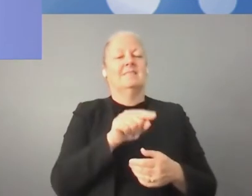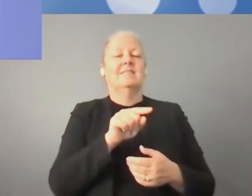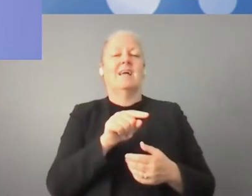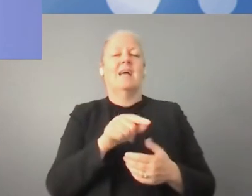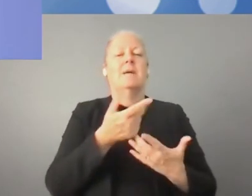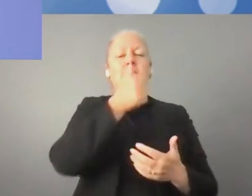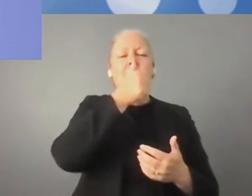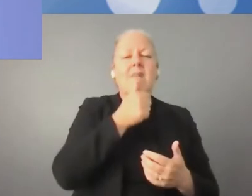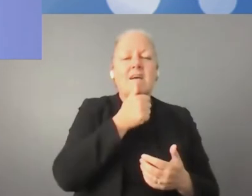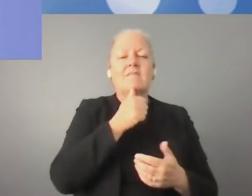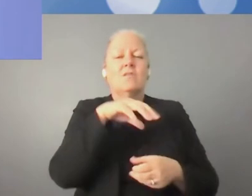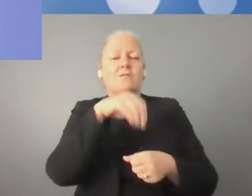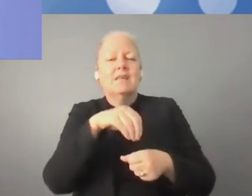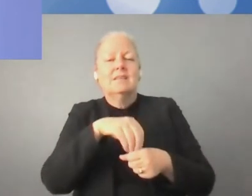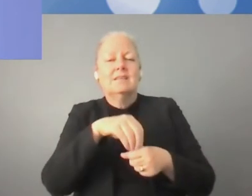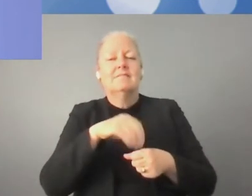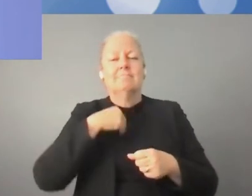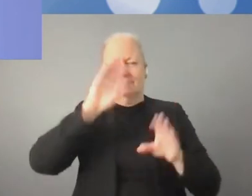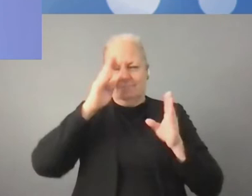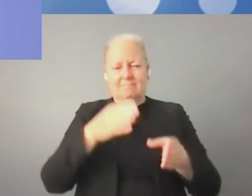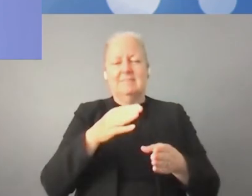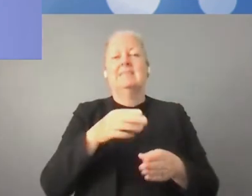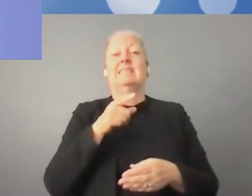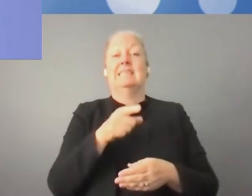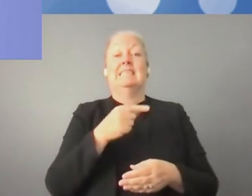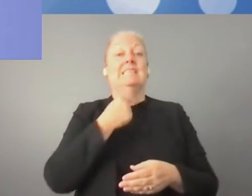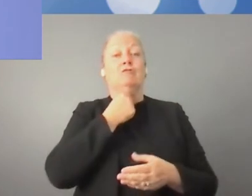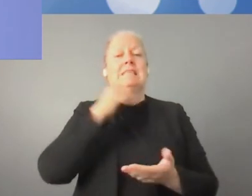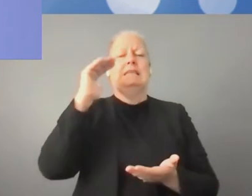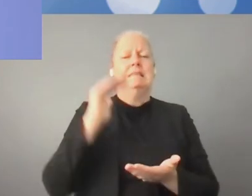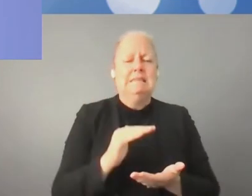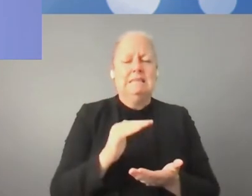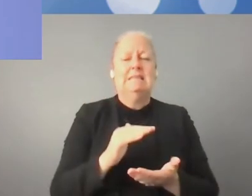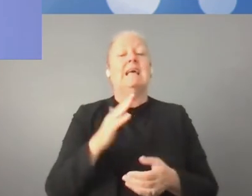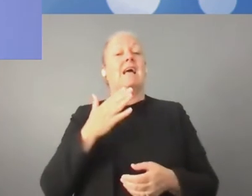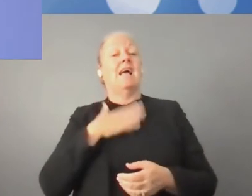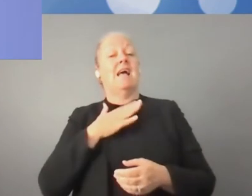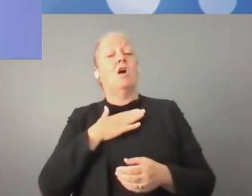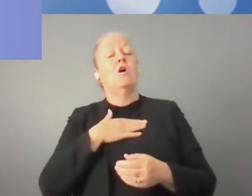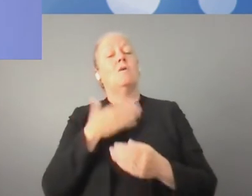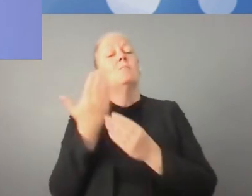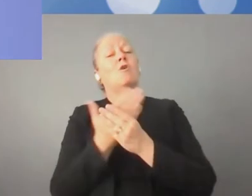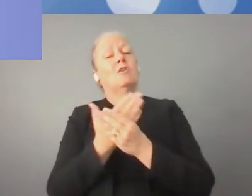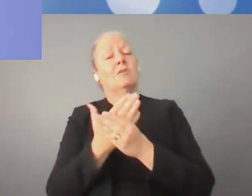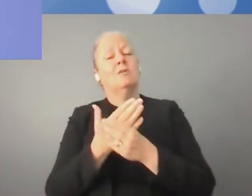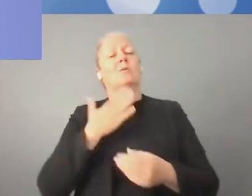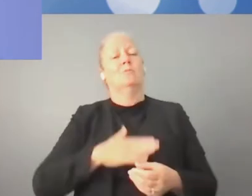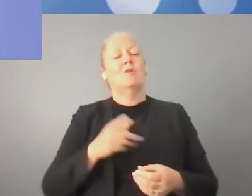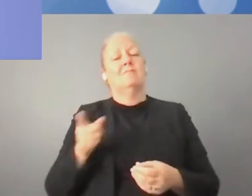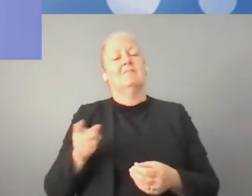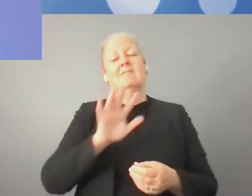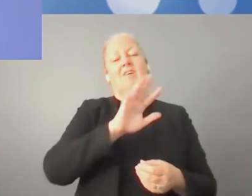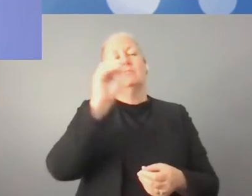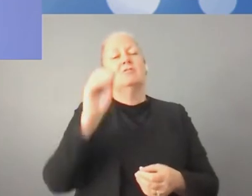are working with the national bank and commercial bank to avail their five percent uh for